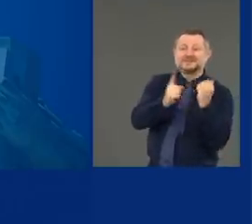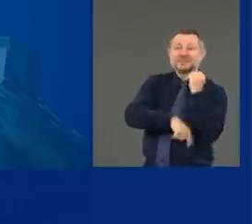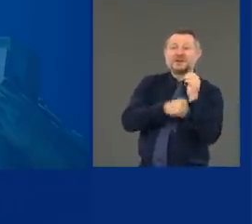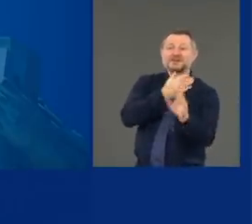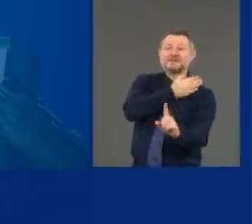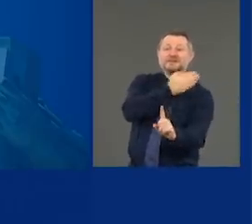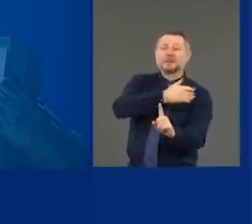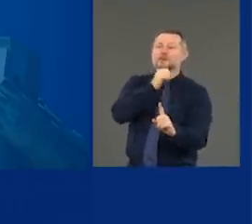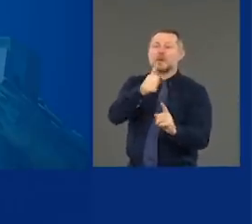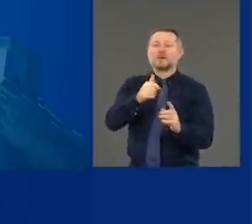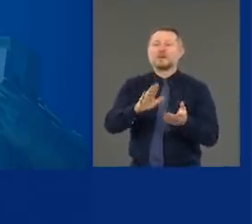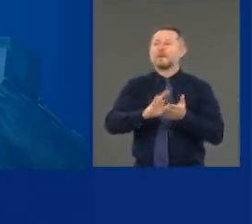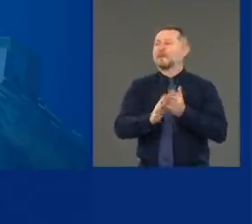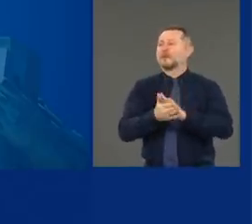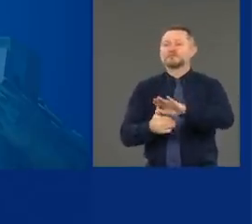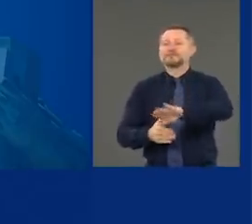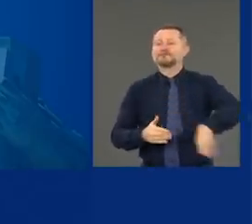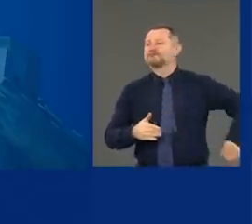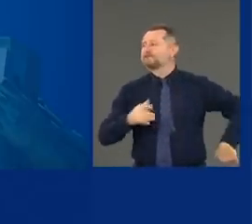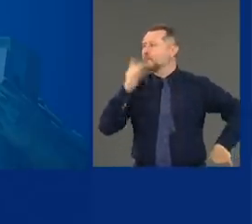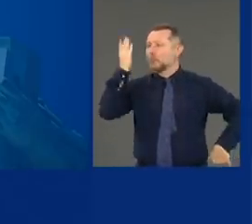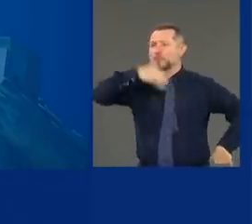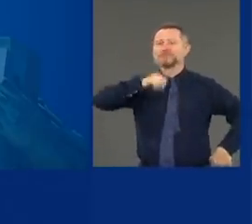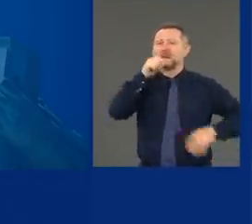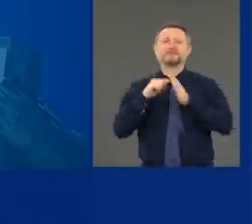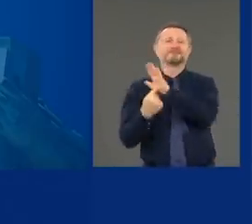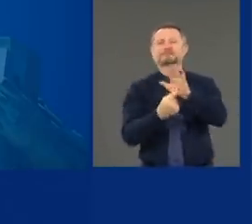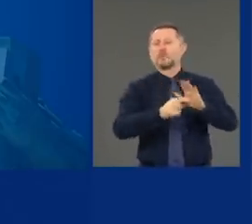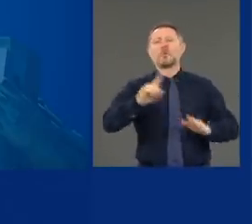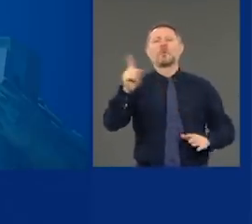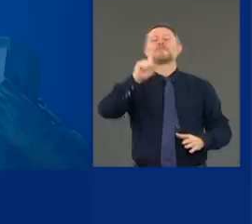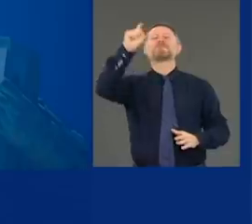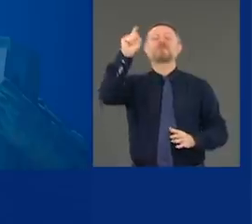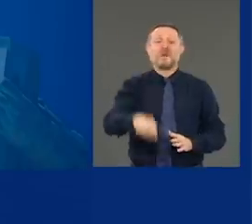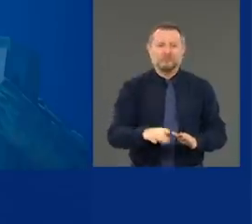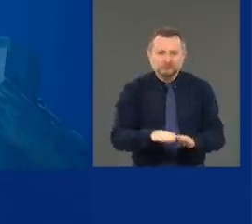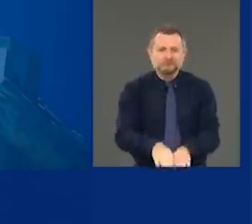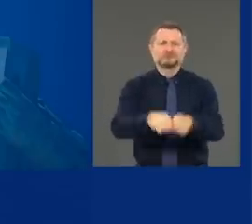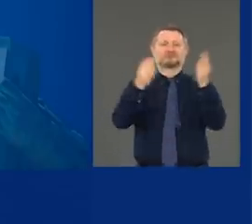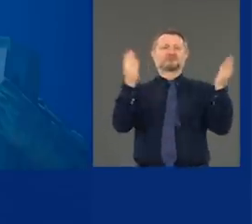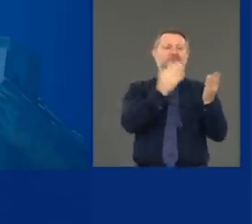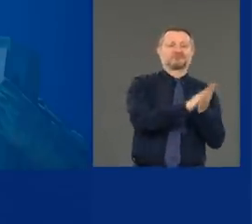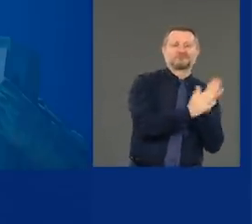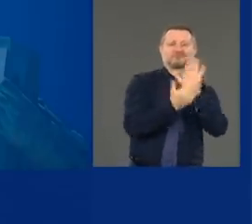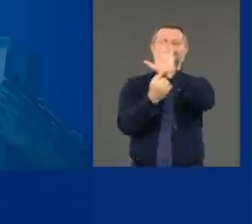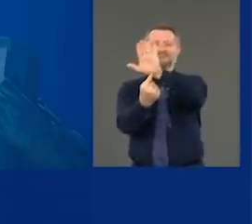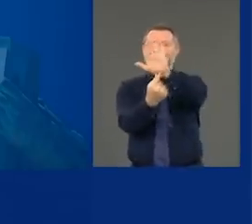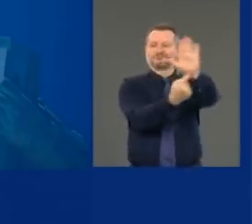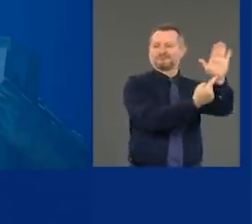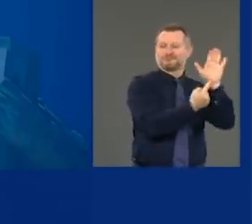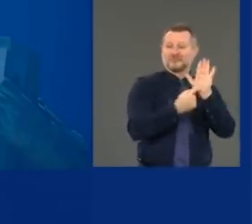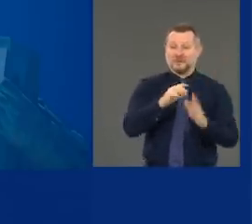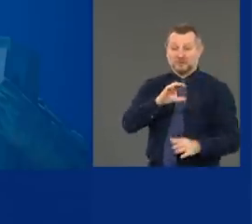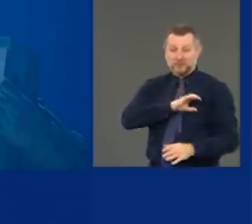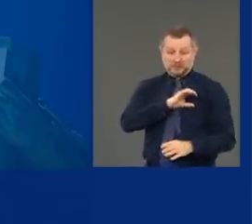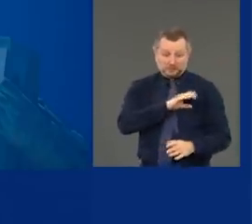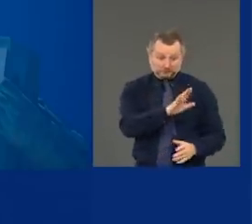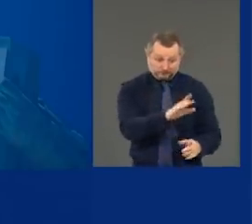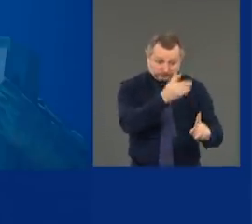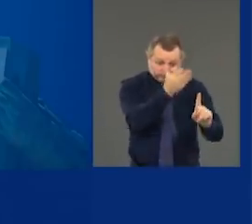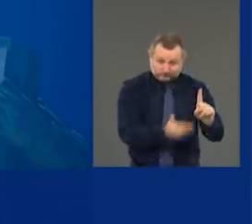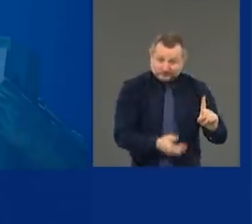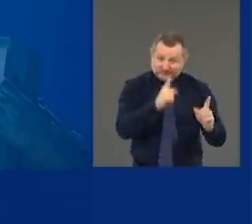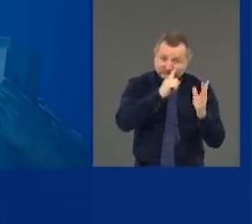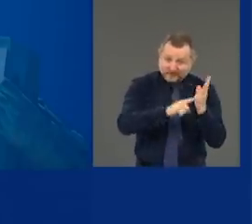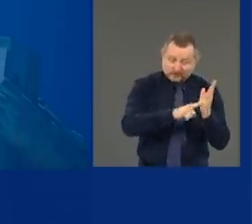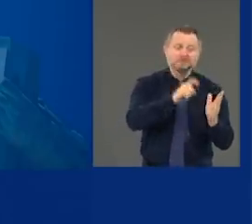exempt from disclosure. So the records of police officers will be like every other public employee,